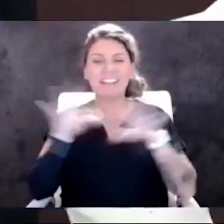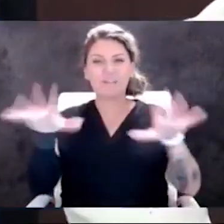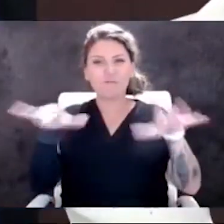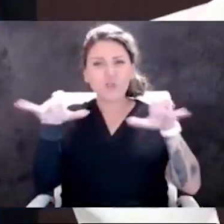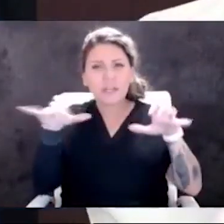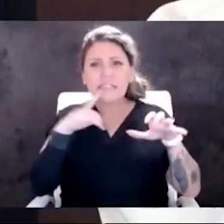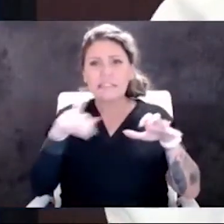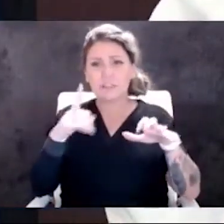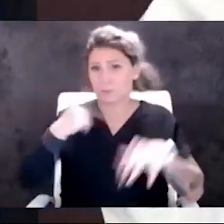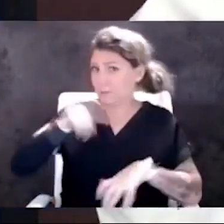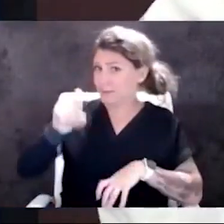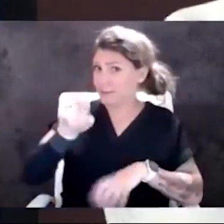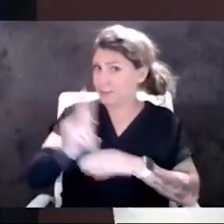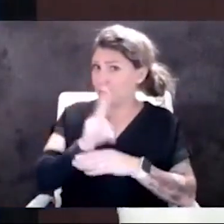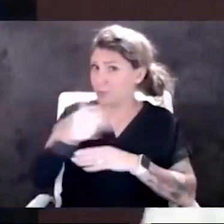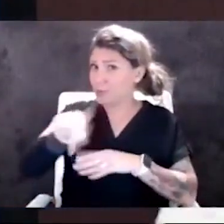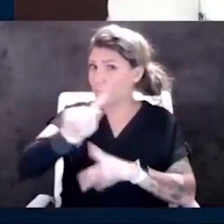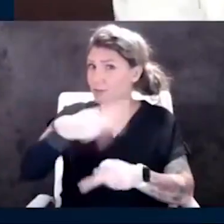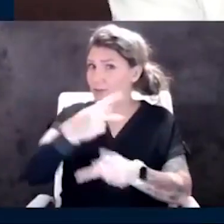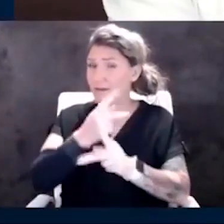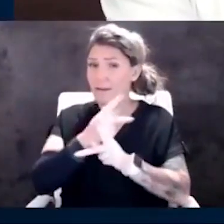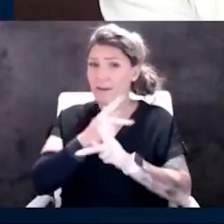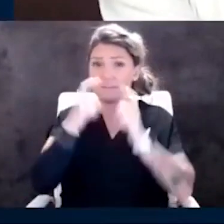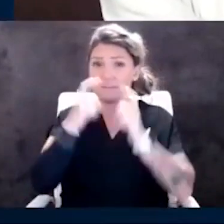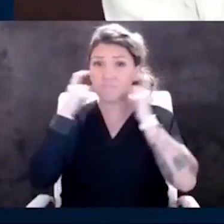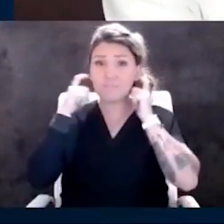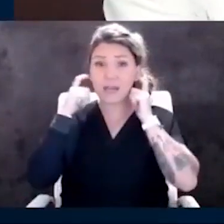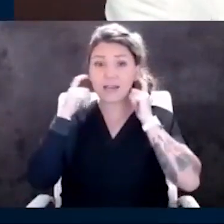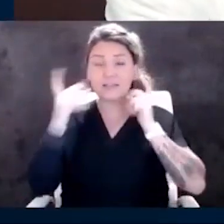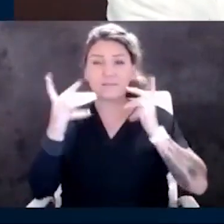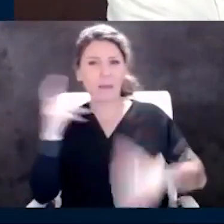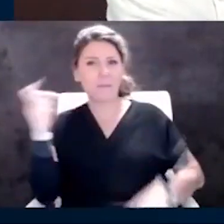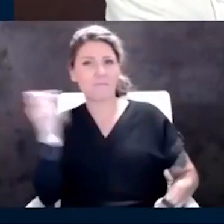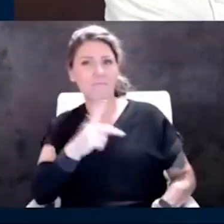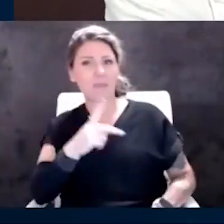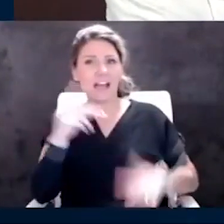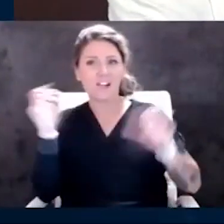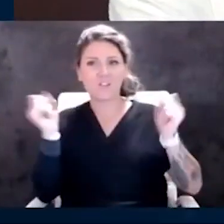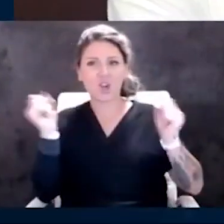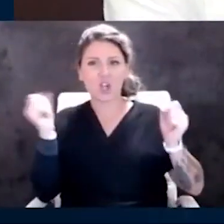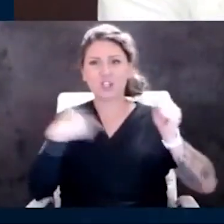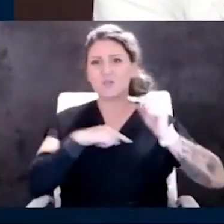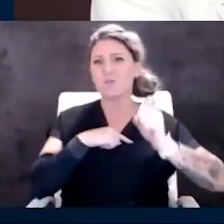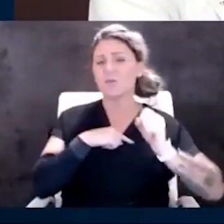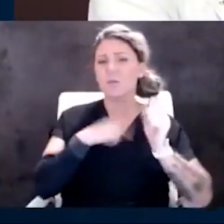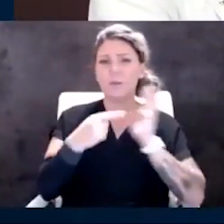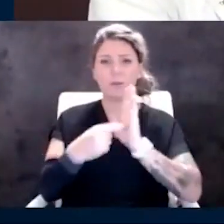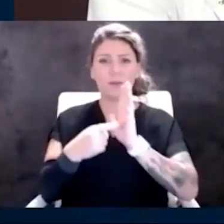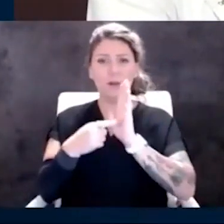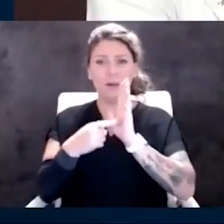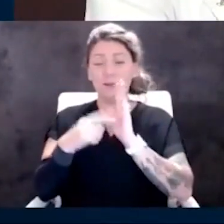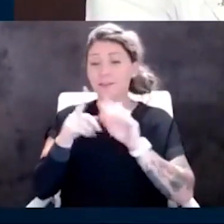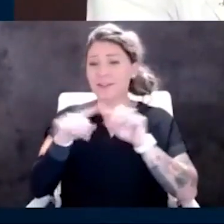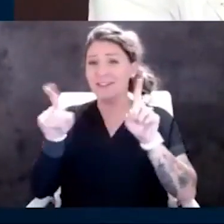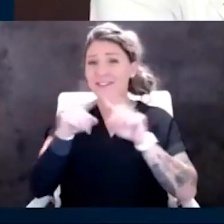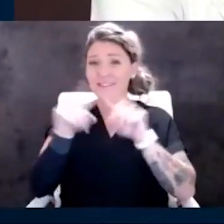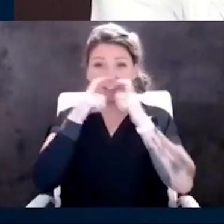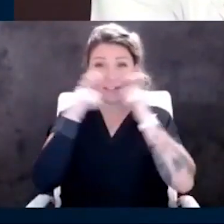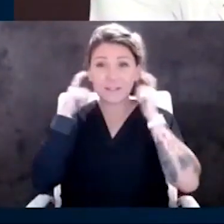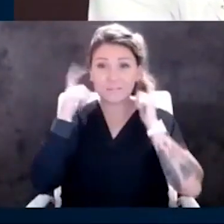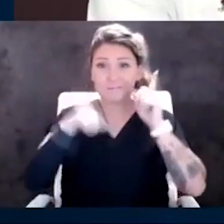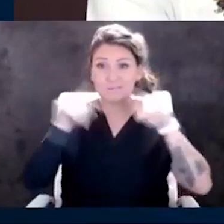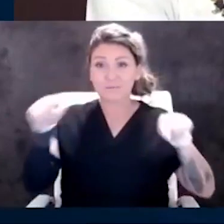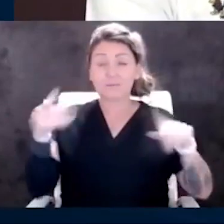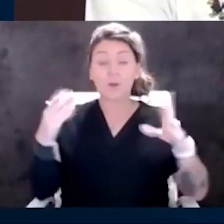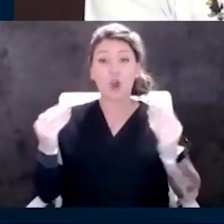question, Hawkeye. Yeah. Maybe we should go back to the freezer again because we demonstrated different masks. I think you had a variety. We did. We had both cloth masks, we had